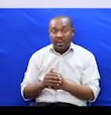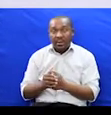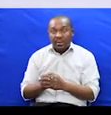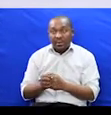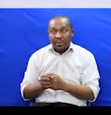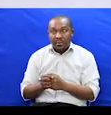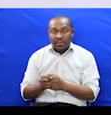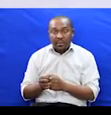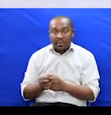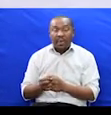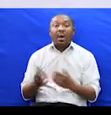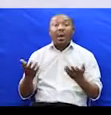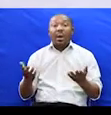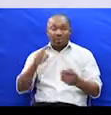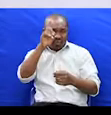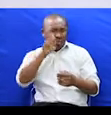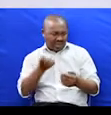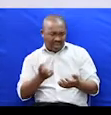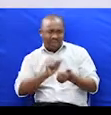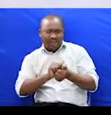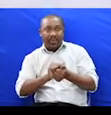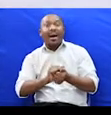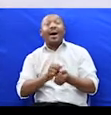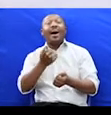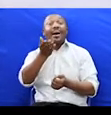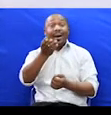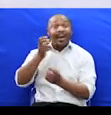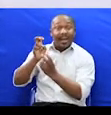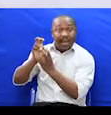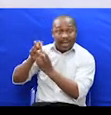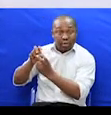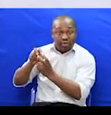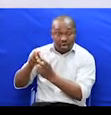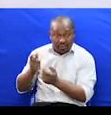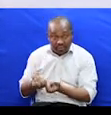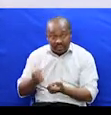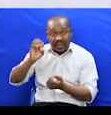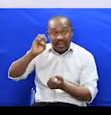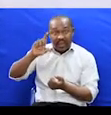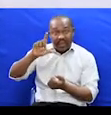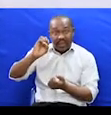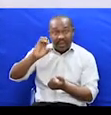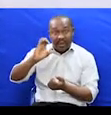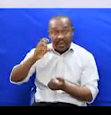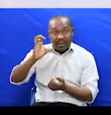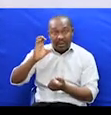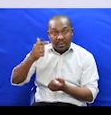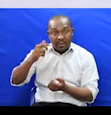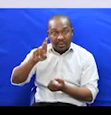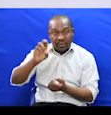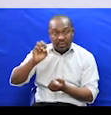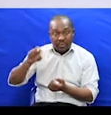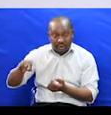what? What these particles? Yes, electron, very good. Electron, and what